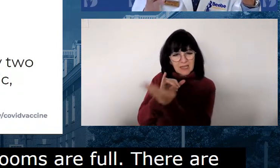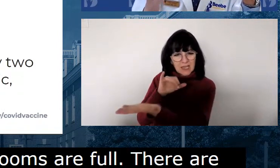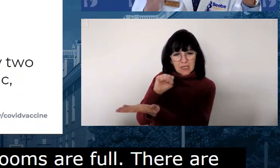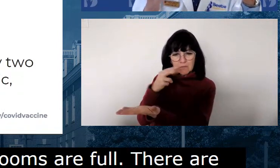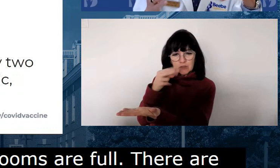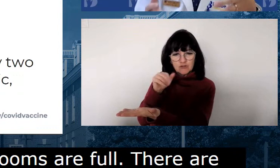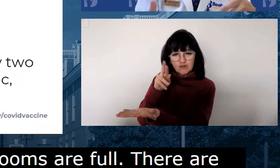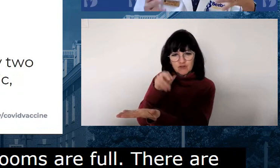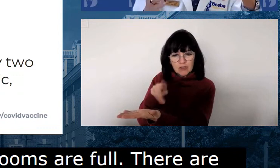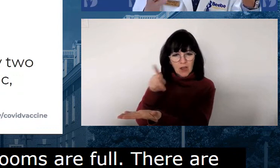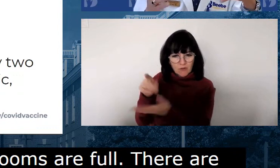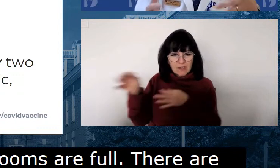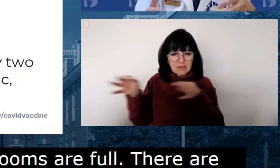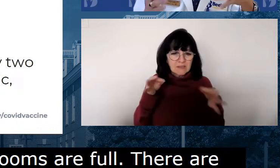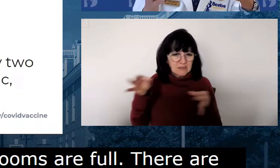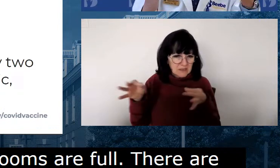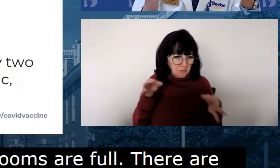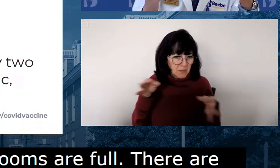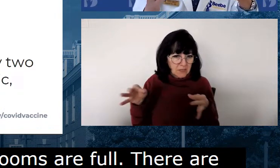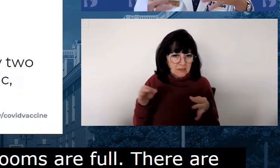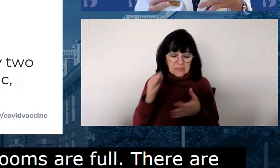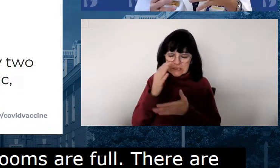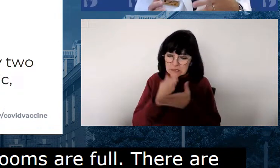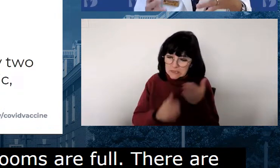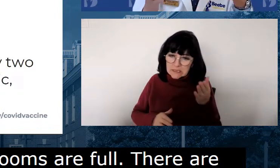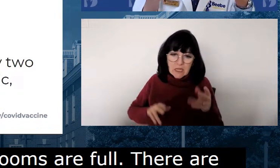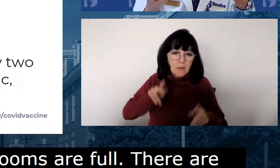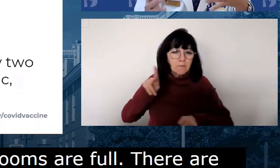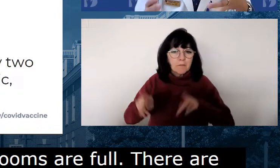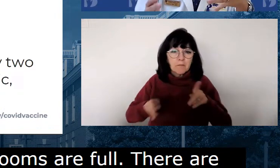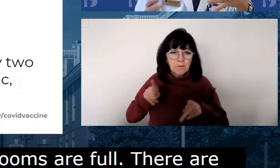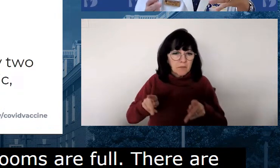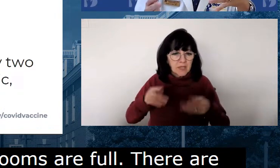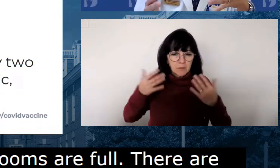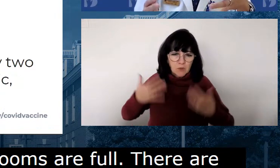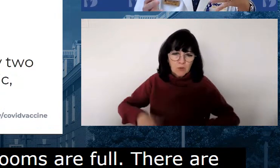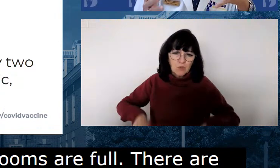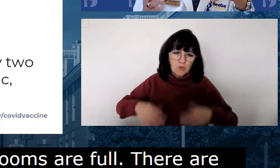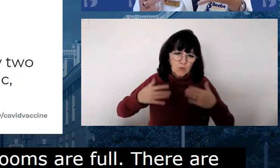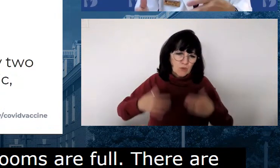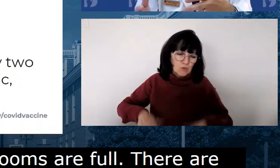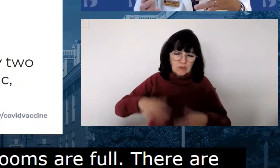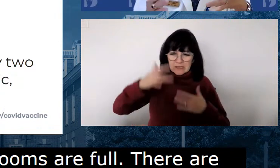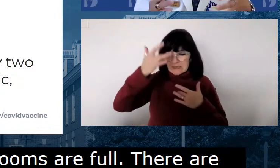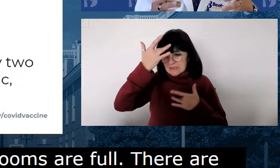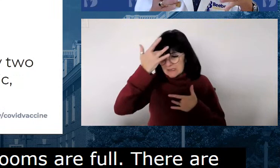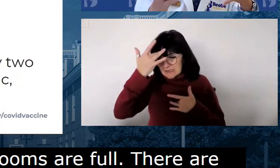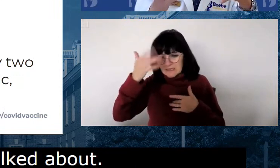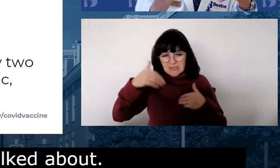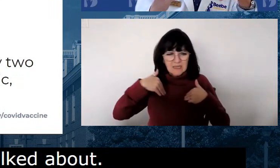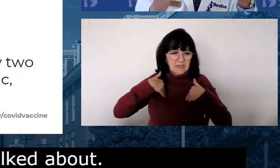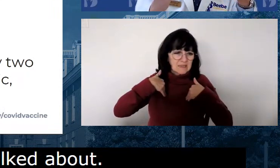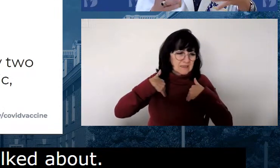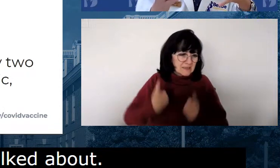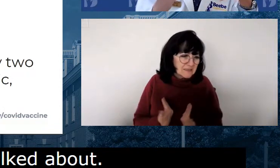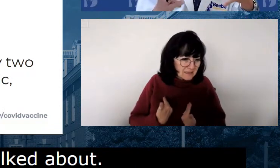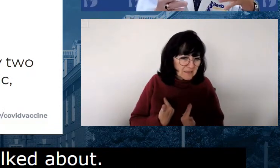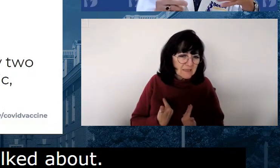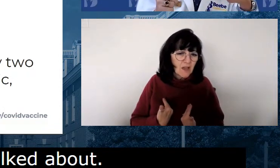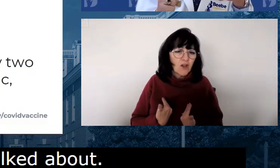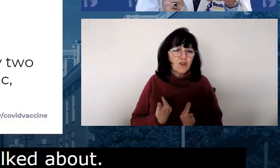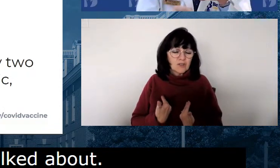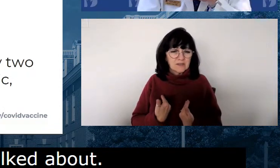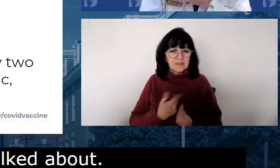tell you that there are people who just are so sick and tired, patients as well as nurses